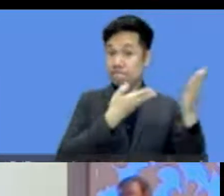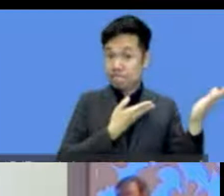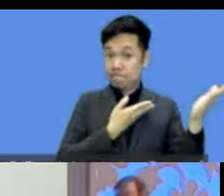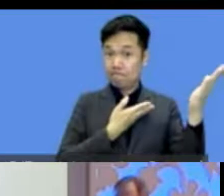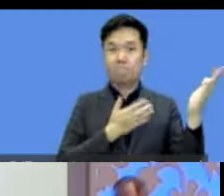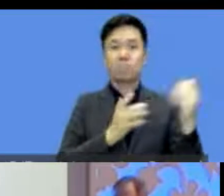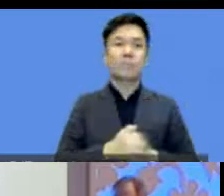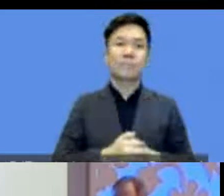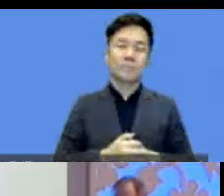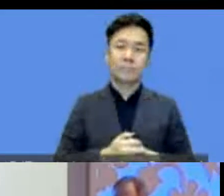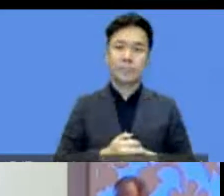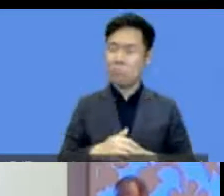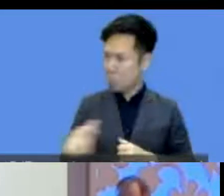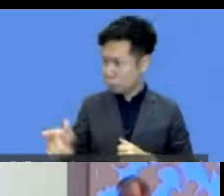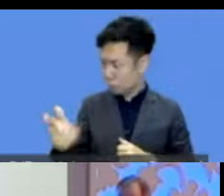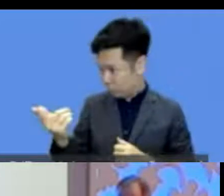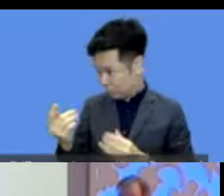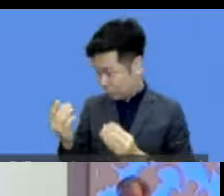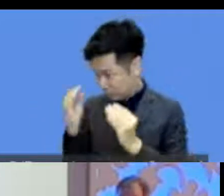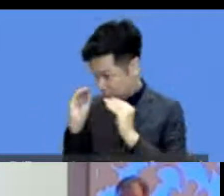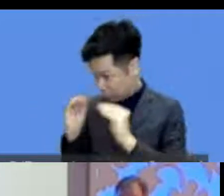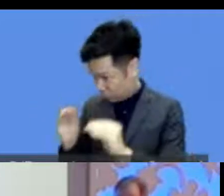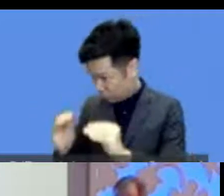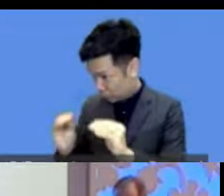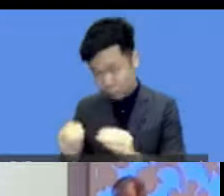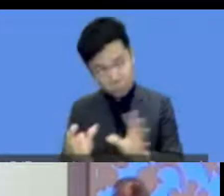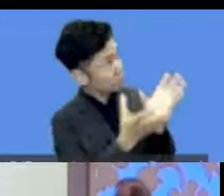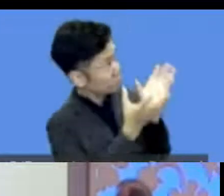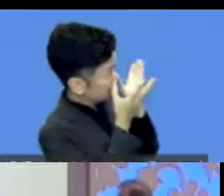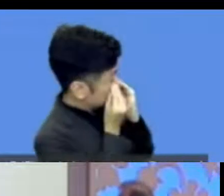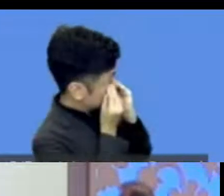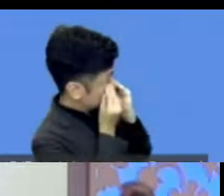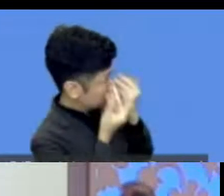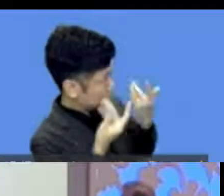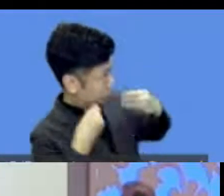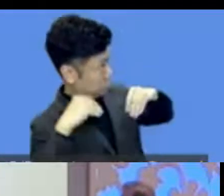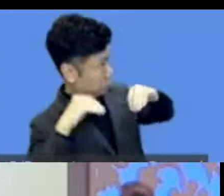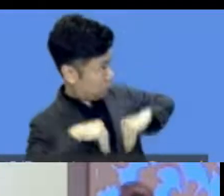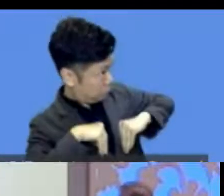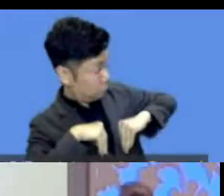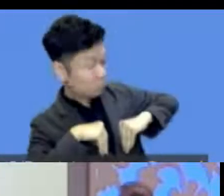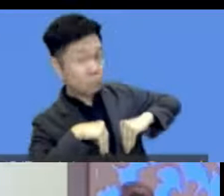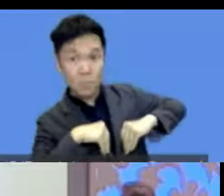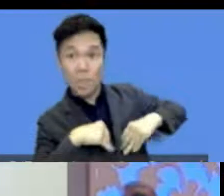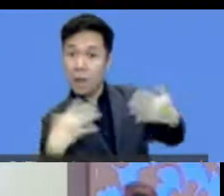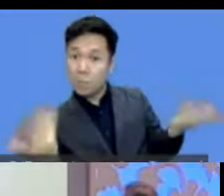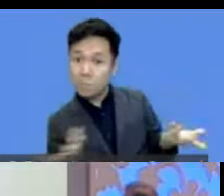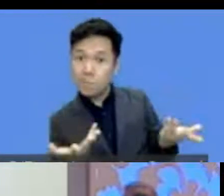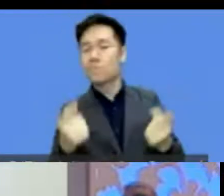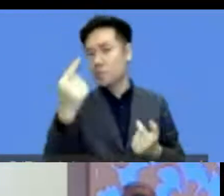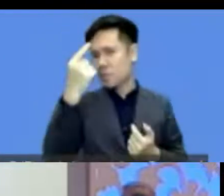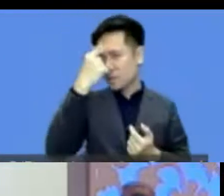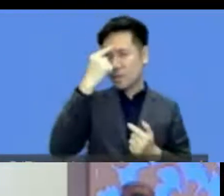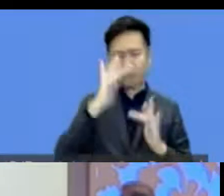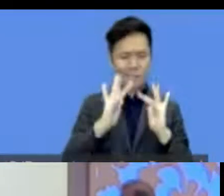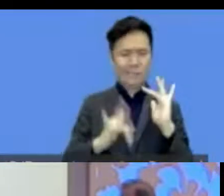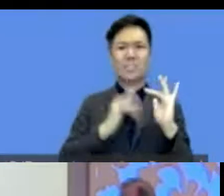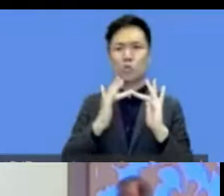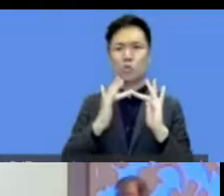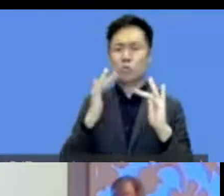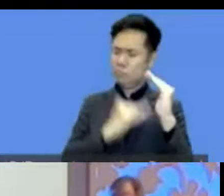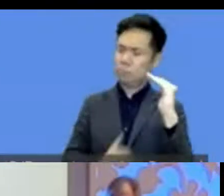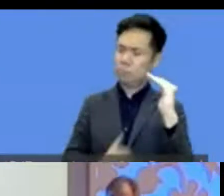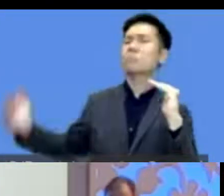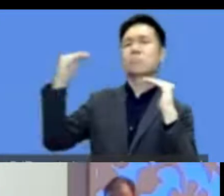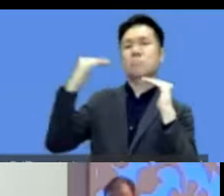a meaningful learning, and that can only be achieved by, you know, eliminating digital divide, digital poverty,